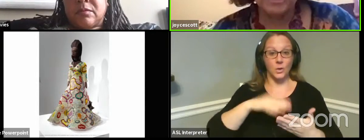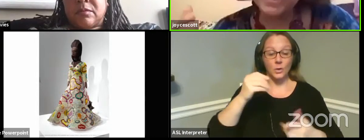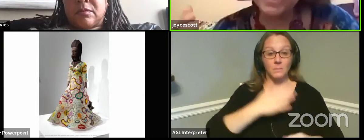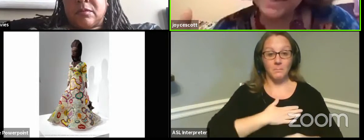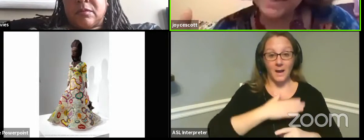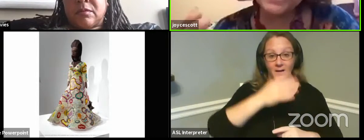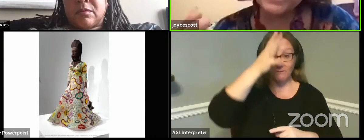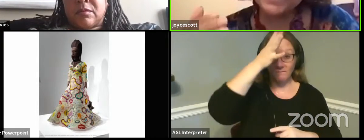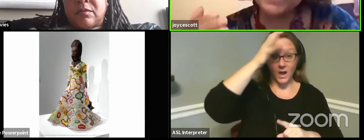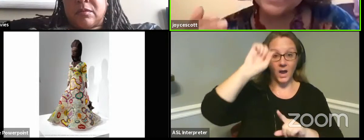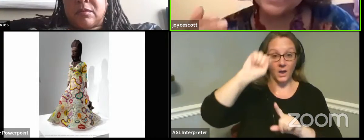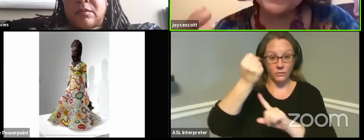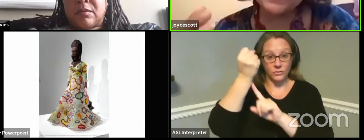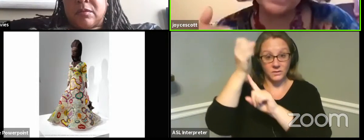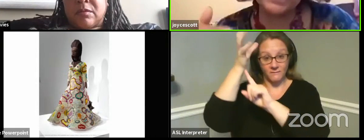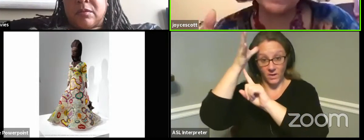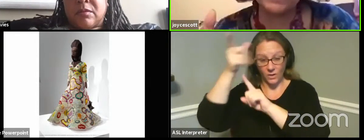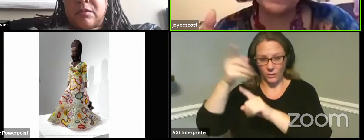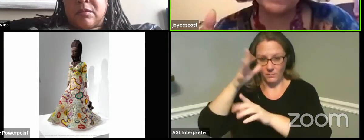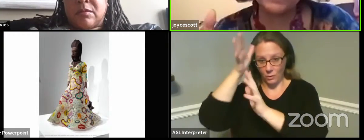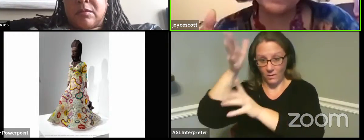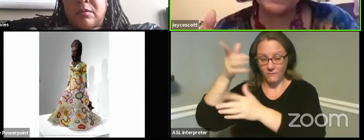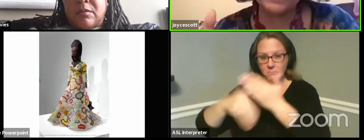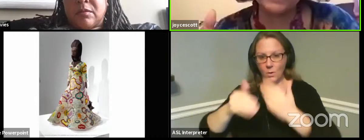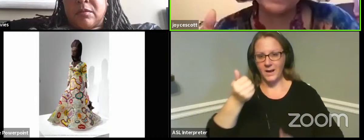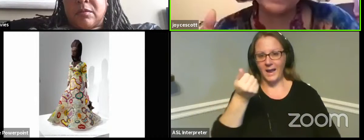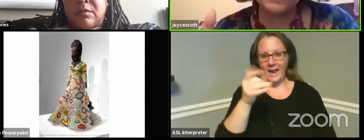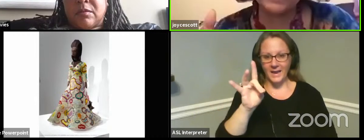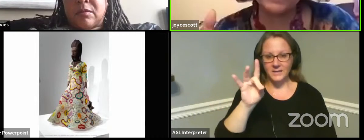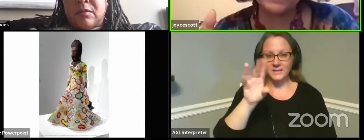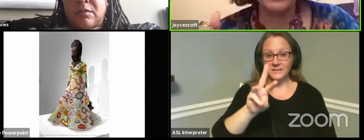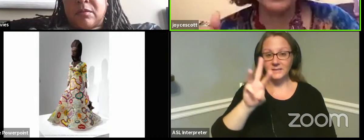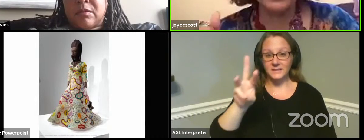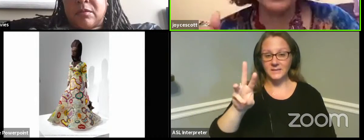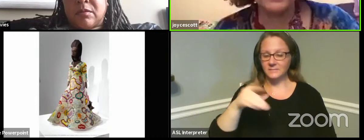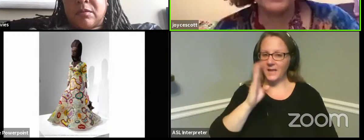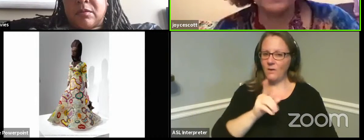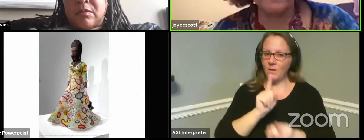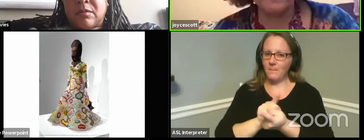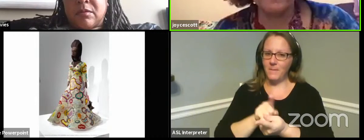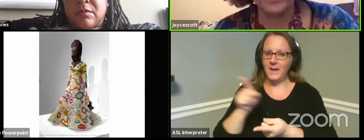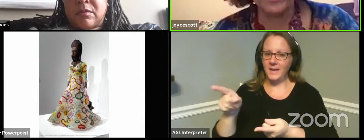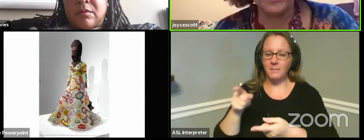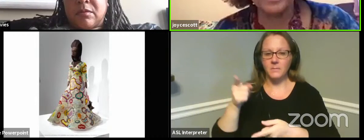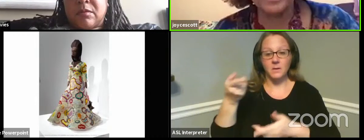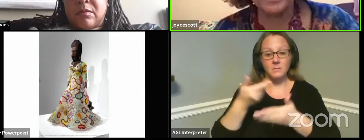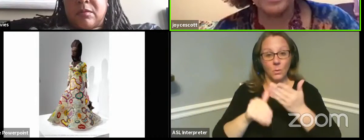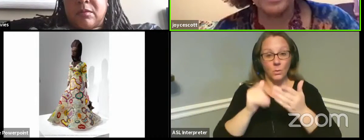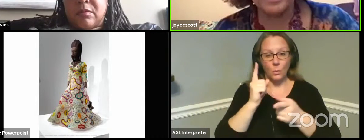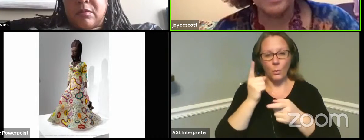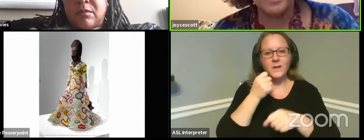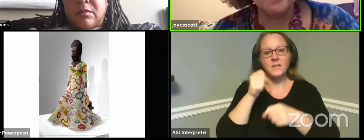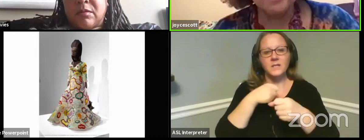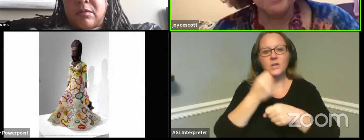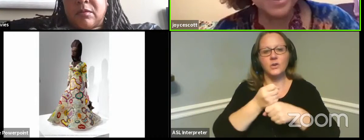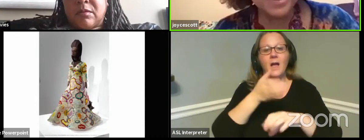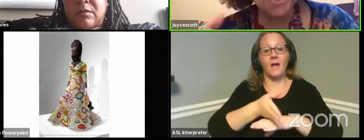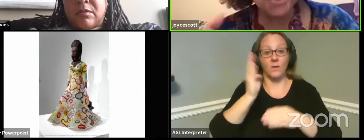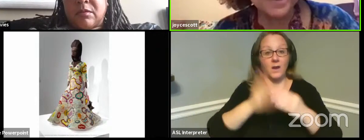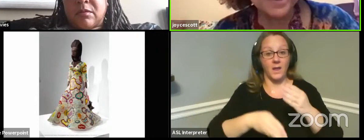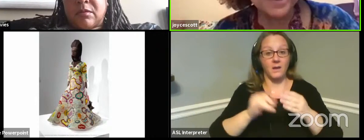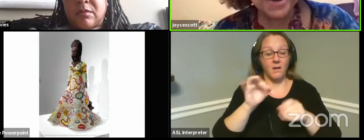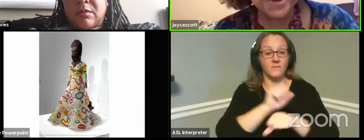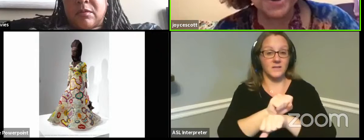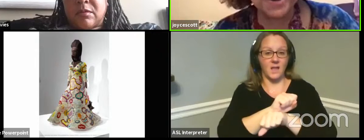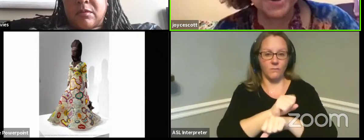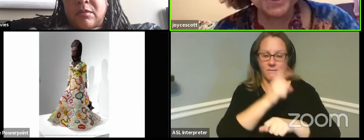in 1866. I never met him. 1 year after the end of slavery for most. Boy, the stories